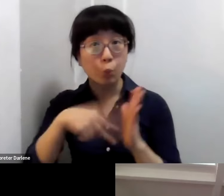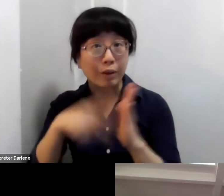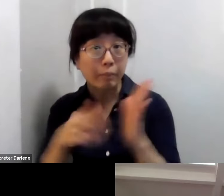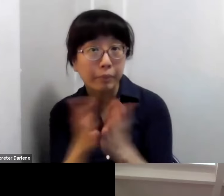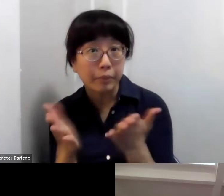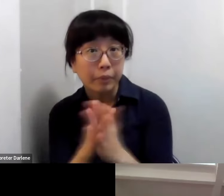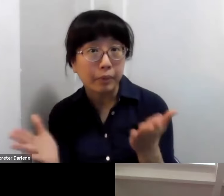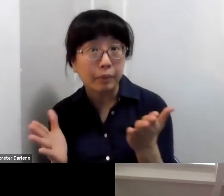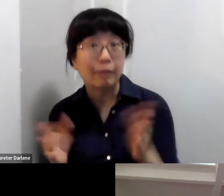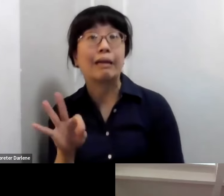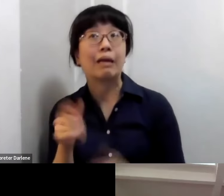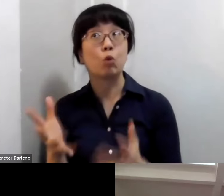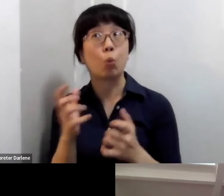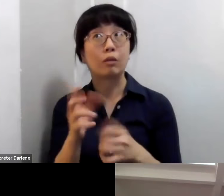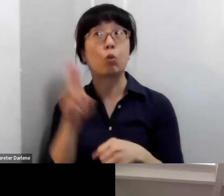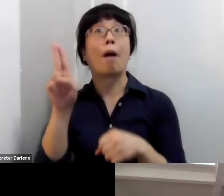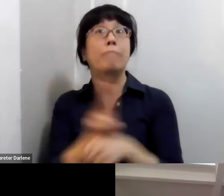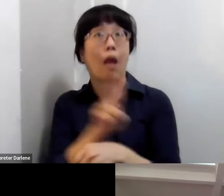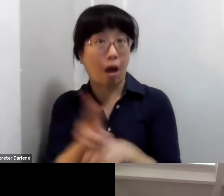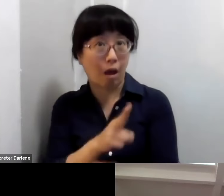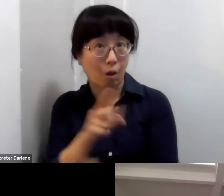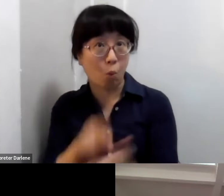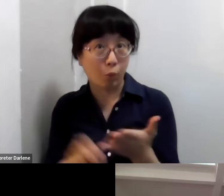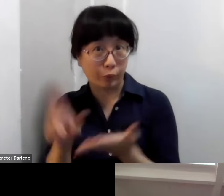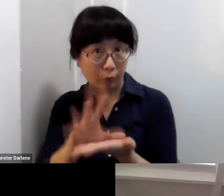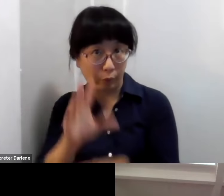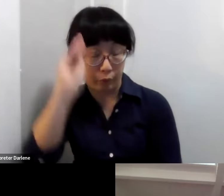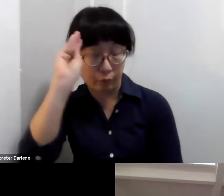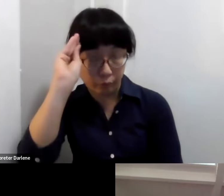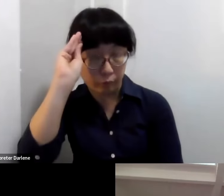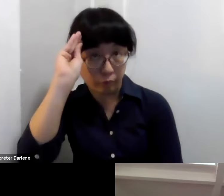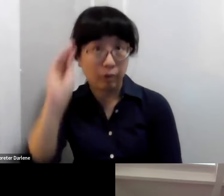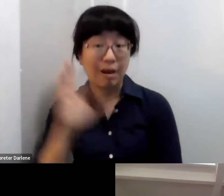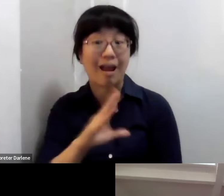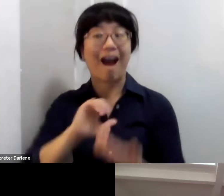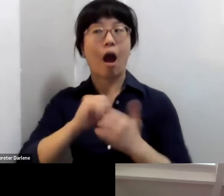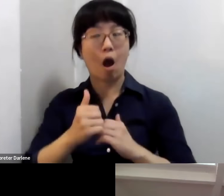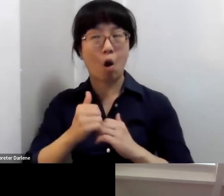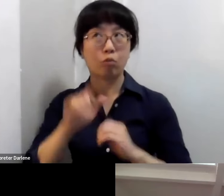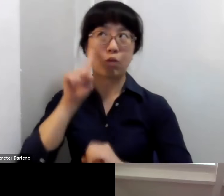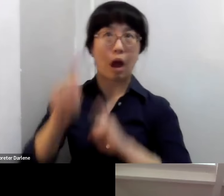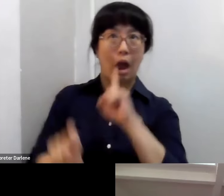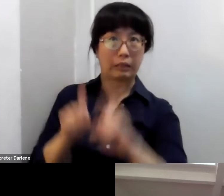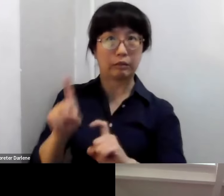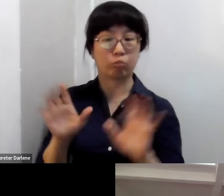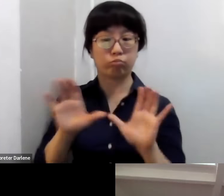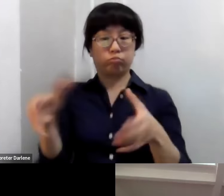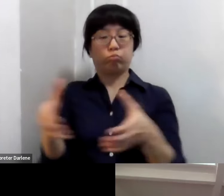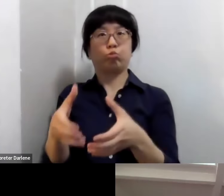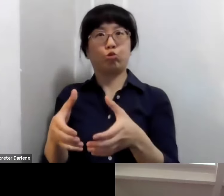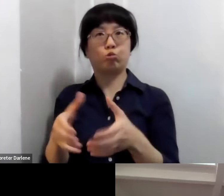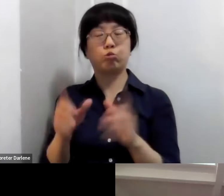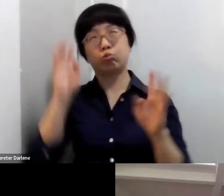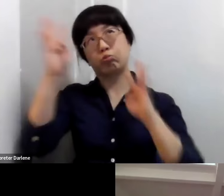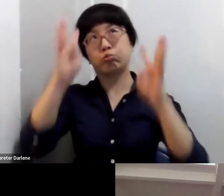focusing on that applied learning practice, and even how they should ask questions. And we work as a group to develop questions they